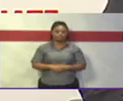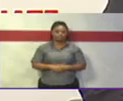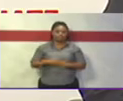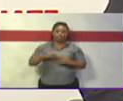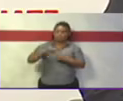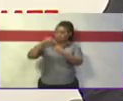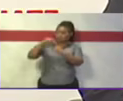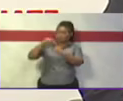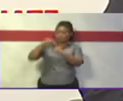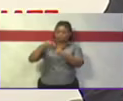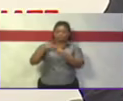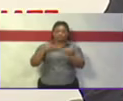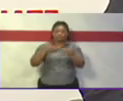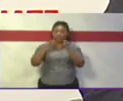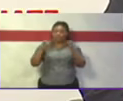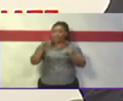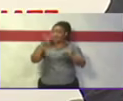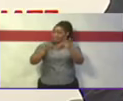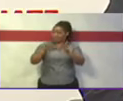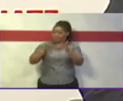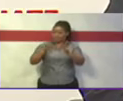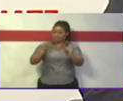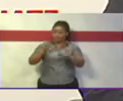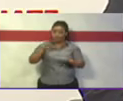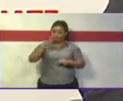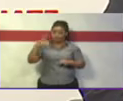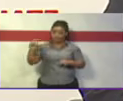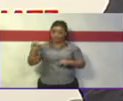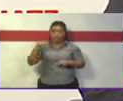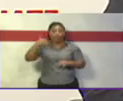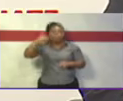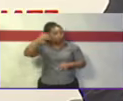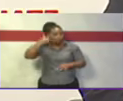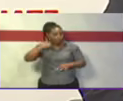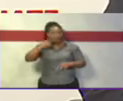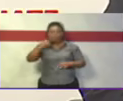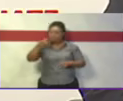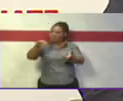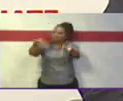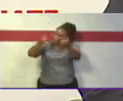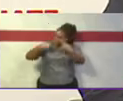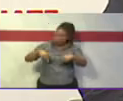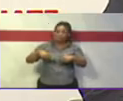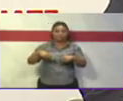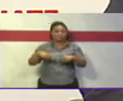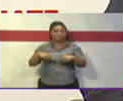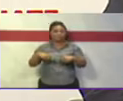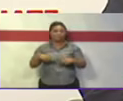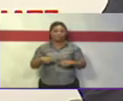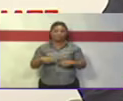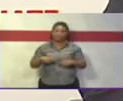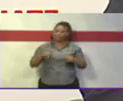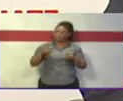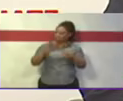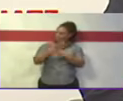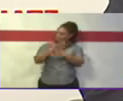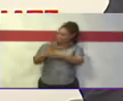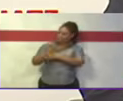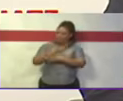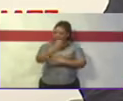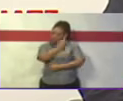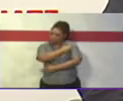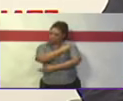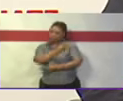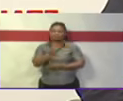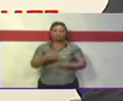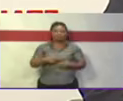organization reaches out to us and we engage, that uptake that we have has been pretty tremendous in terms